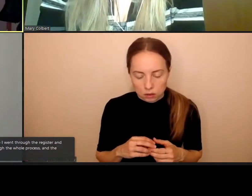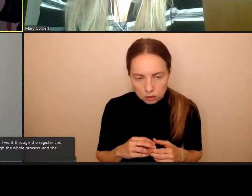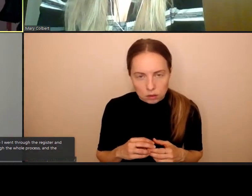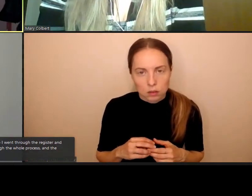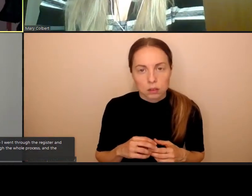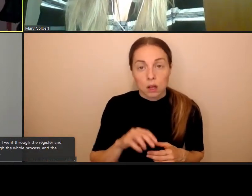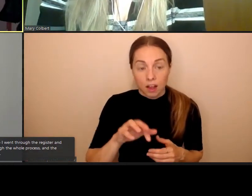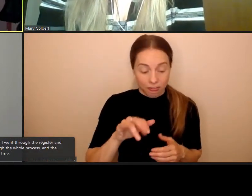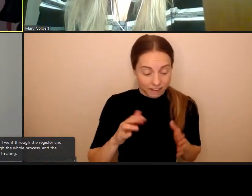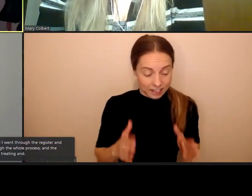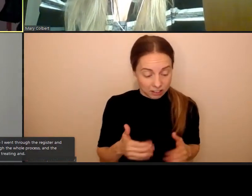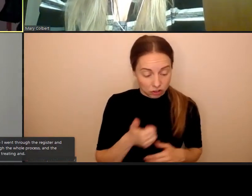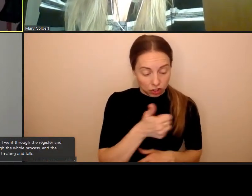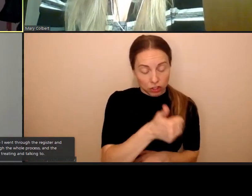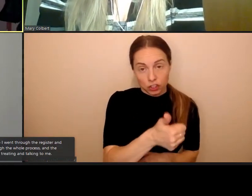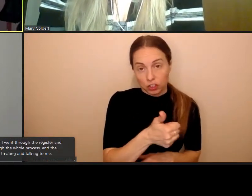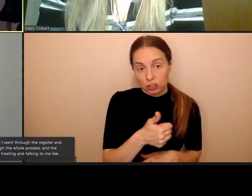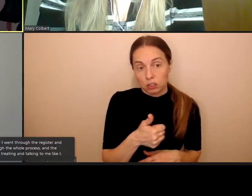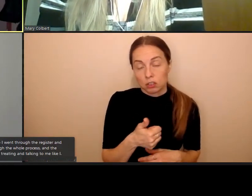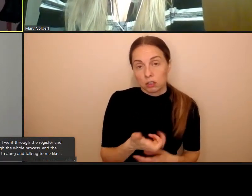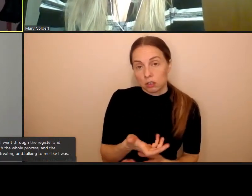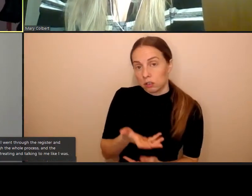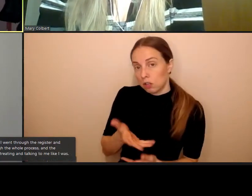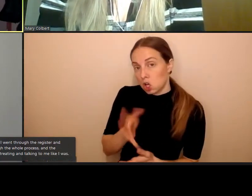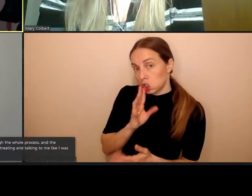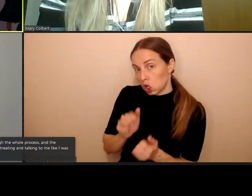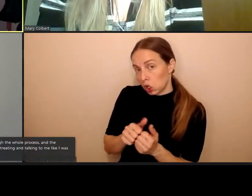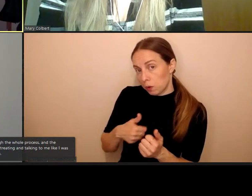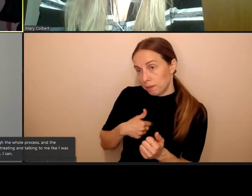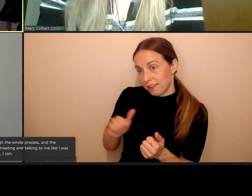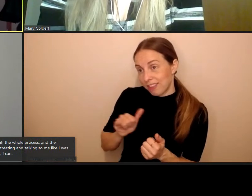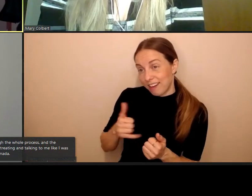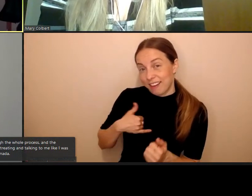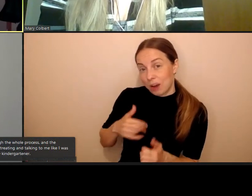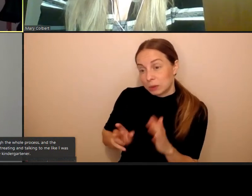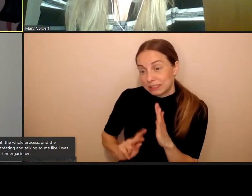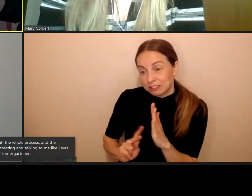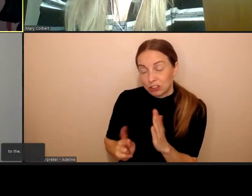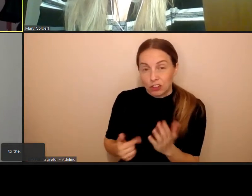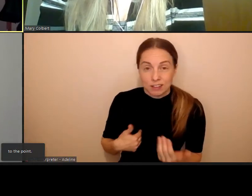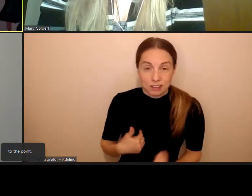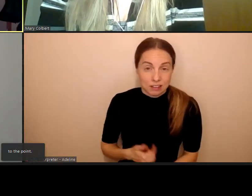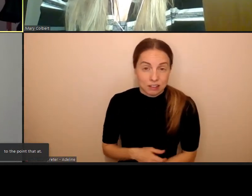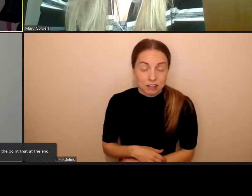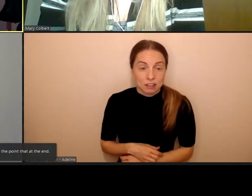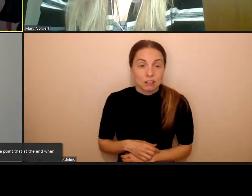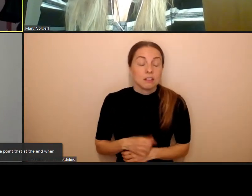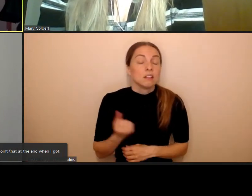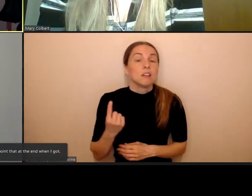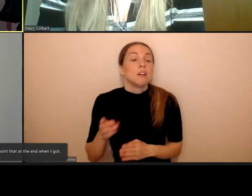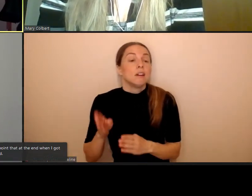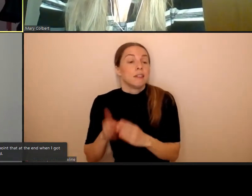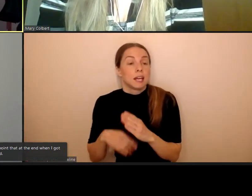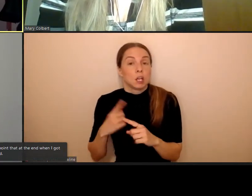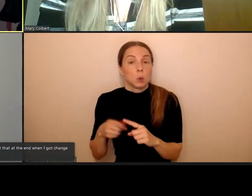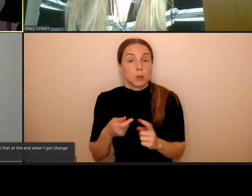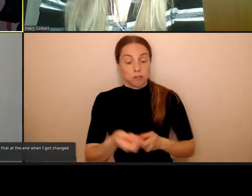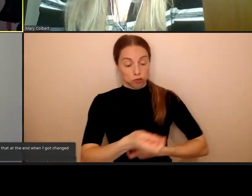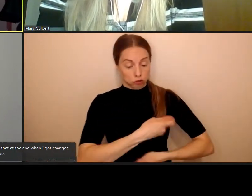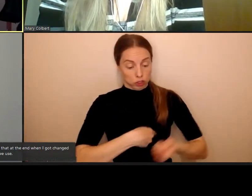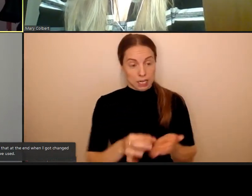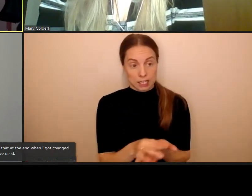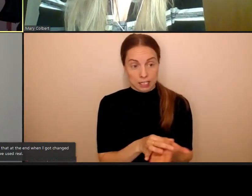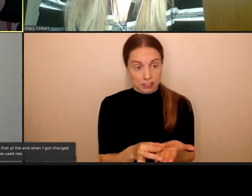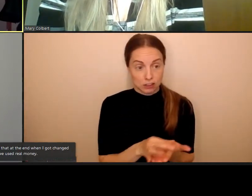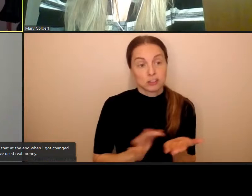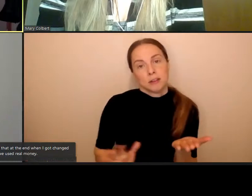cashier was treating and talking to me like I was like a kindergartner, to the point that at the end, when I got change, back when we used